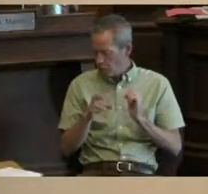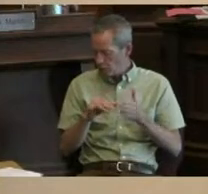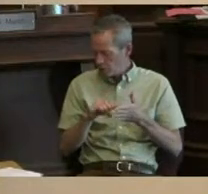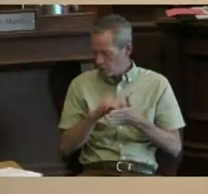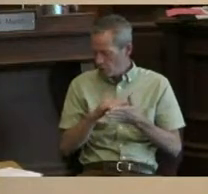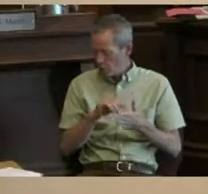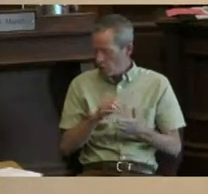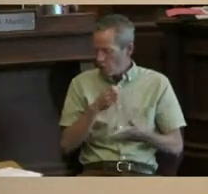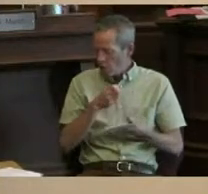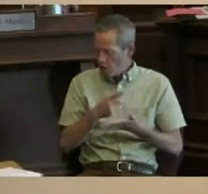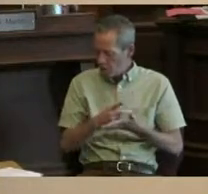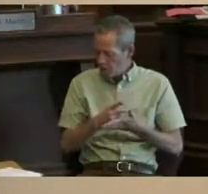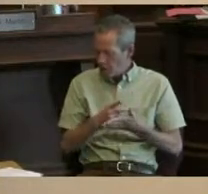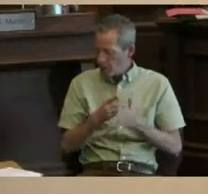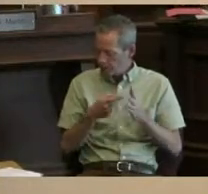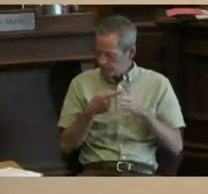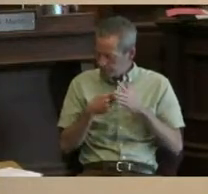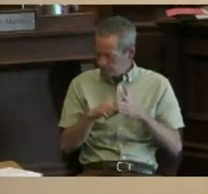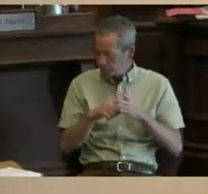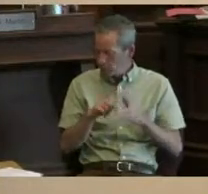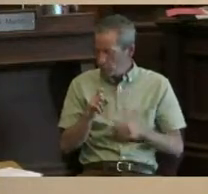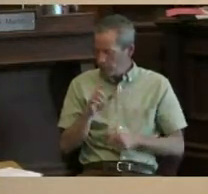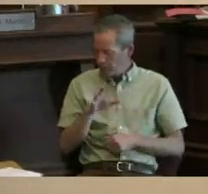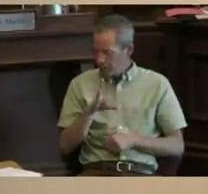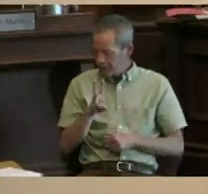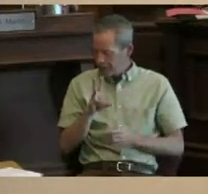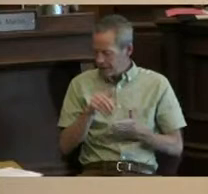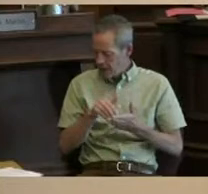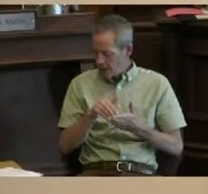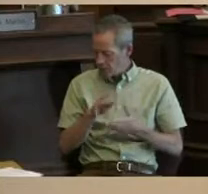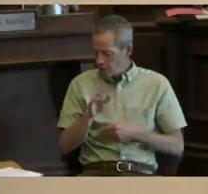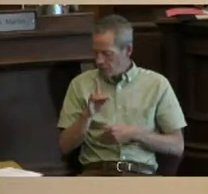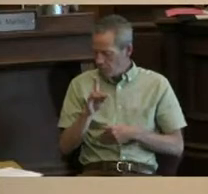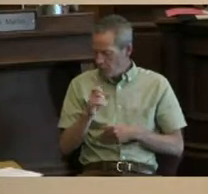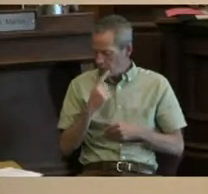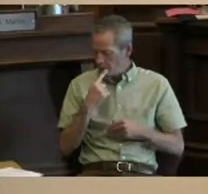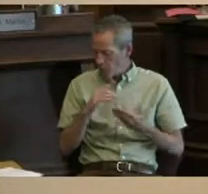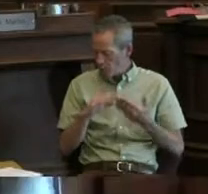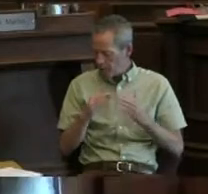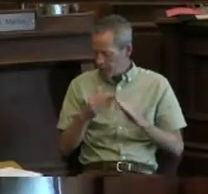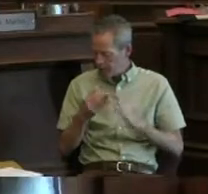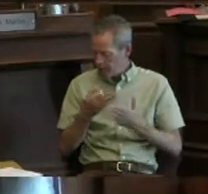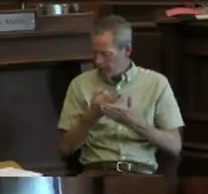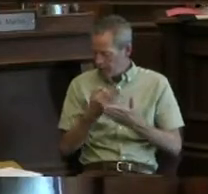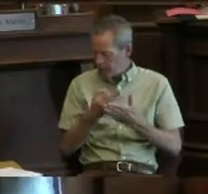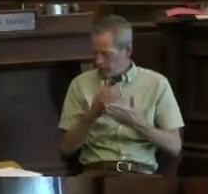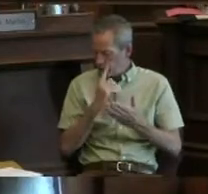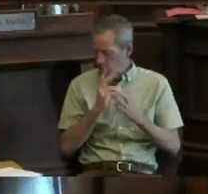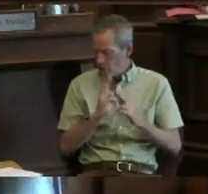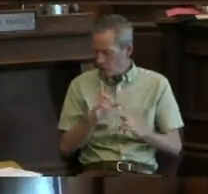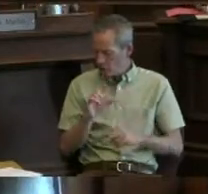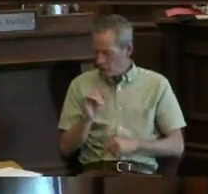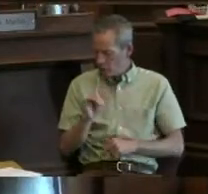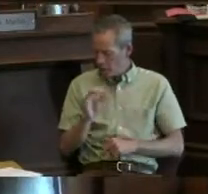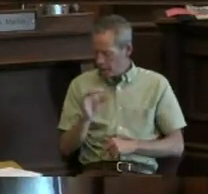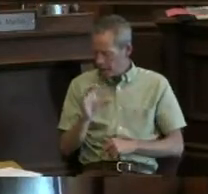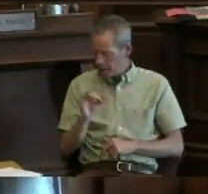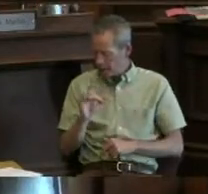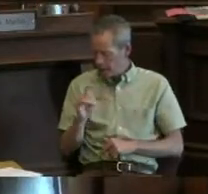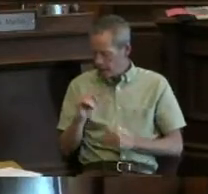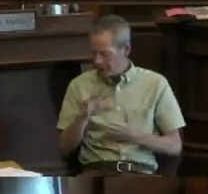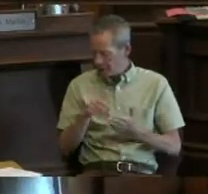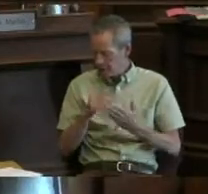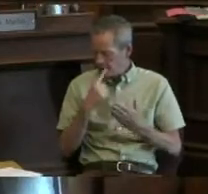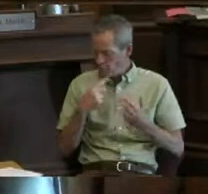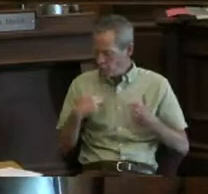of 156,000 bonds of said city to finance the Honorable Loretta C. Scott Center for Human Service Building Automation